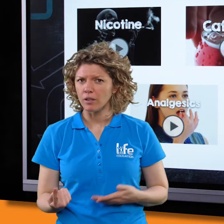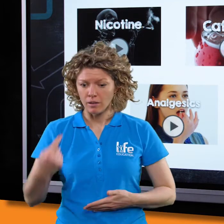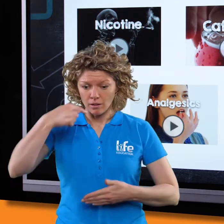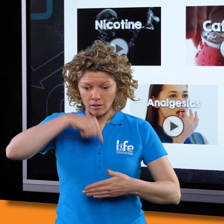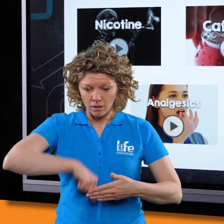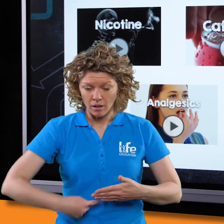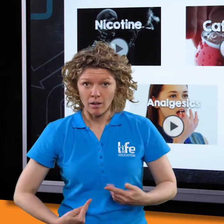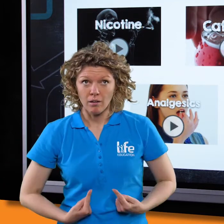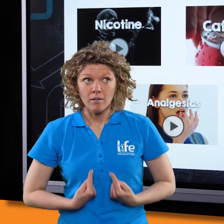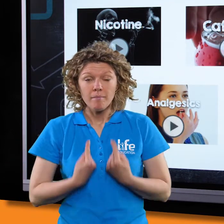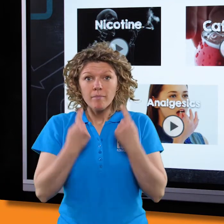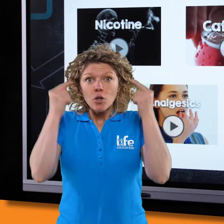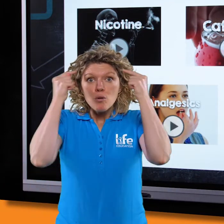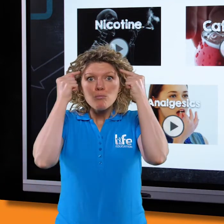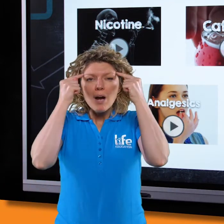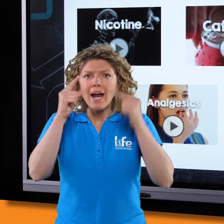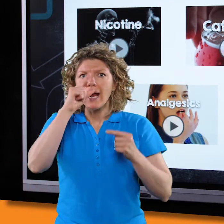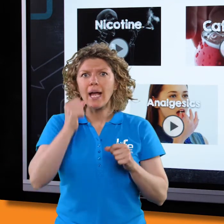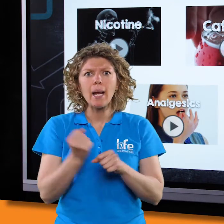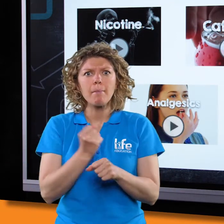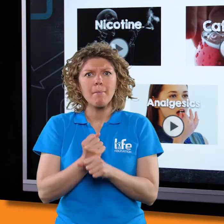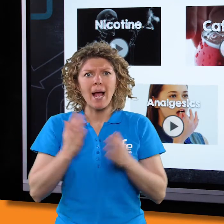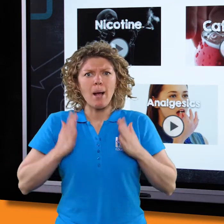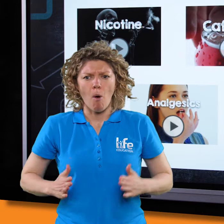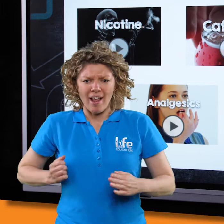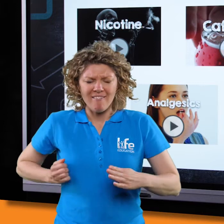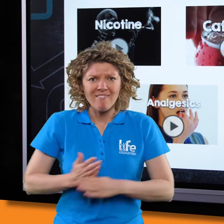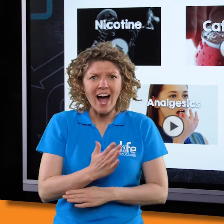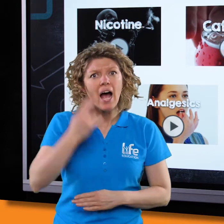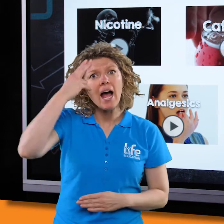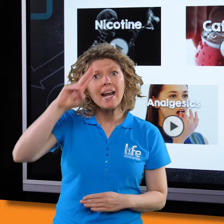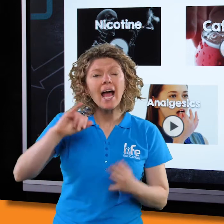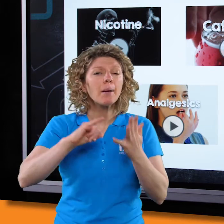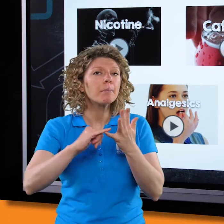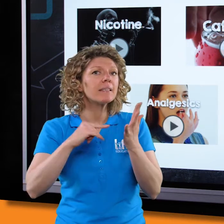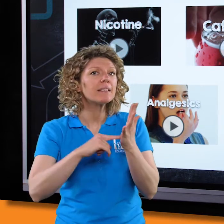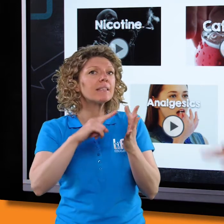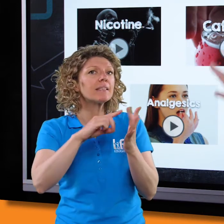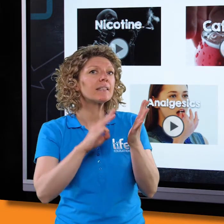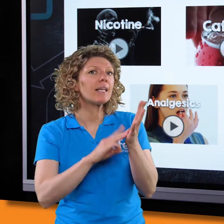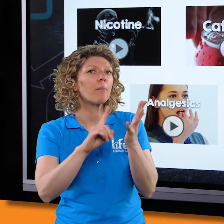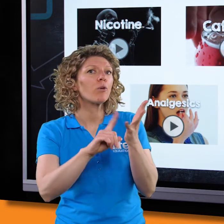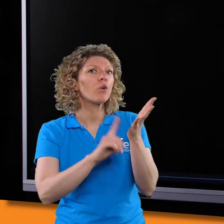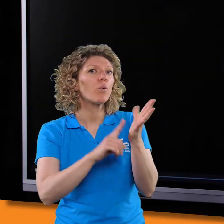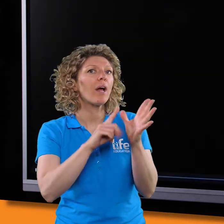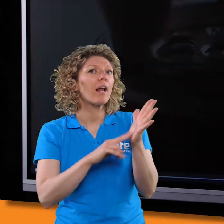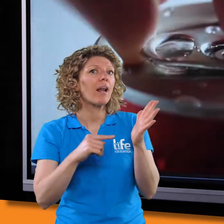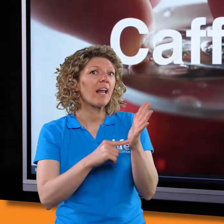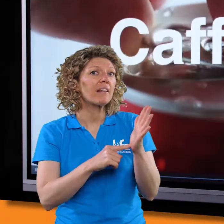central nervous system are called stimulants. Let's have a look at one of those stimulants, caffeine.